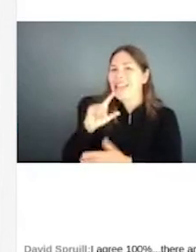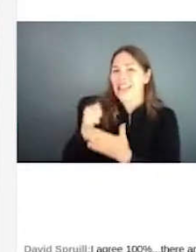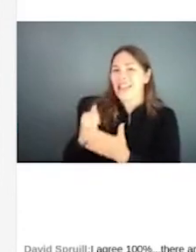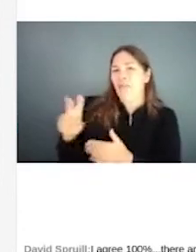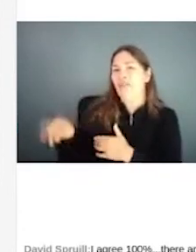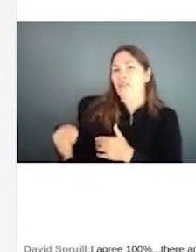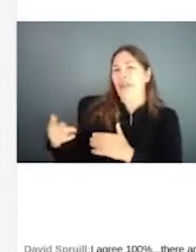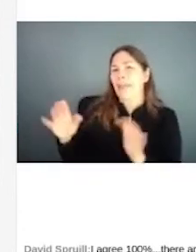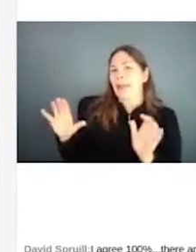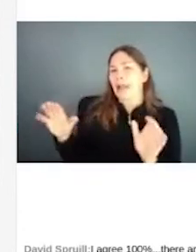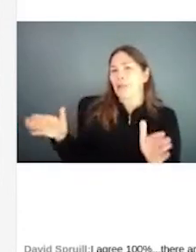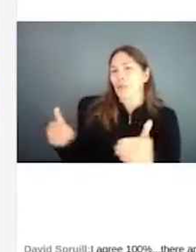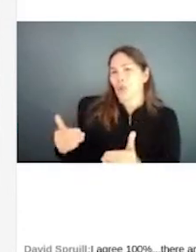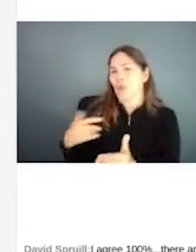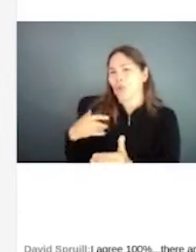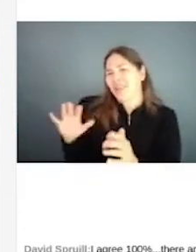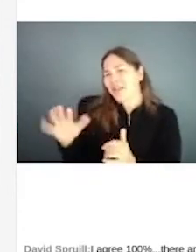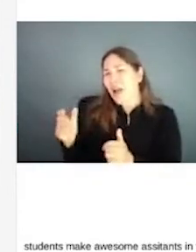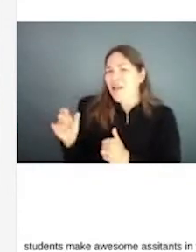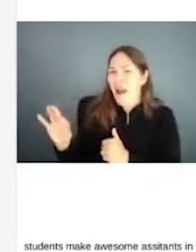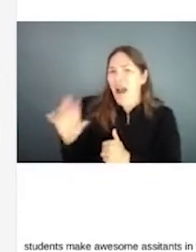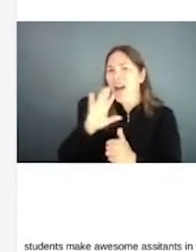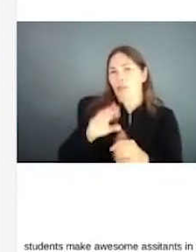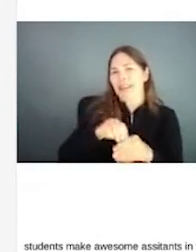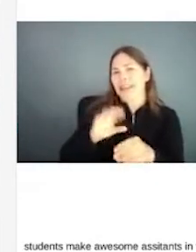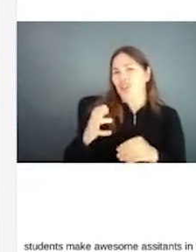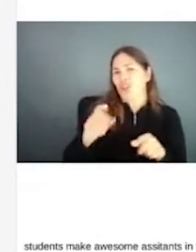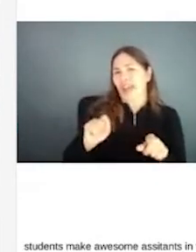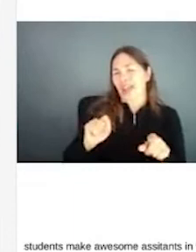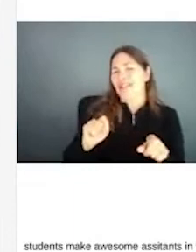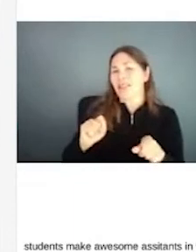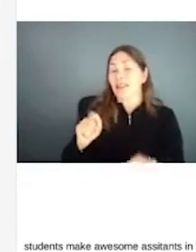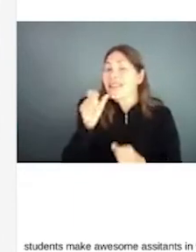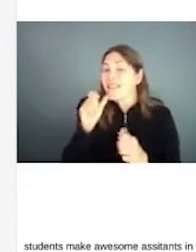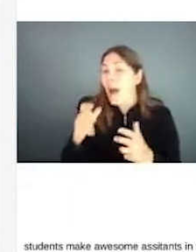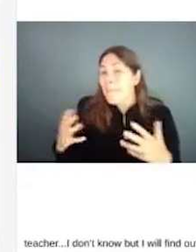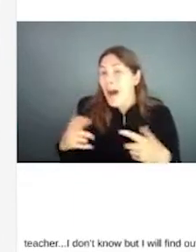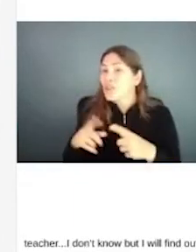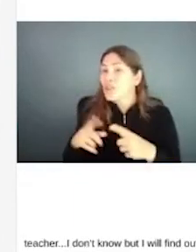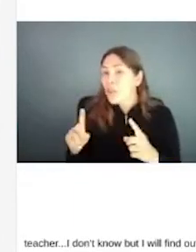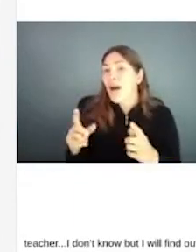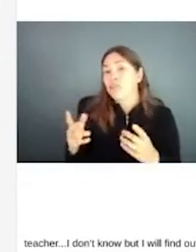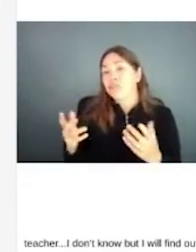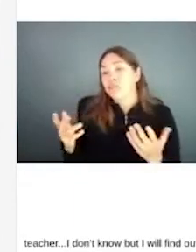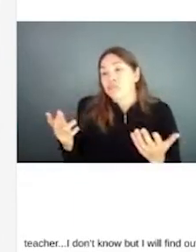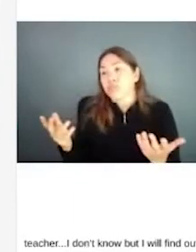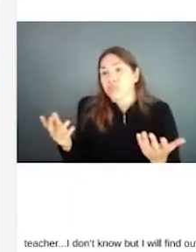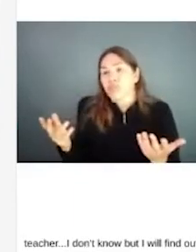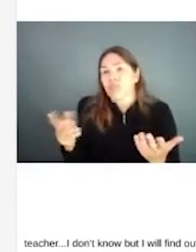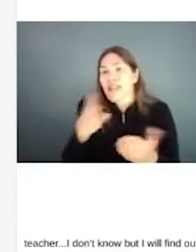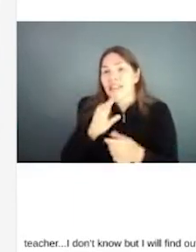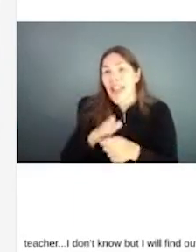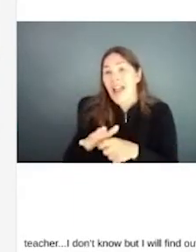of. So I'll throw that in the chat, but, and it's not much, but it's just enough